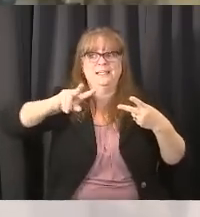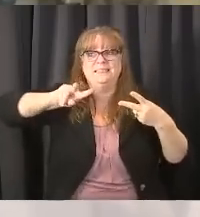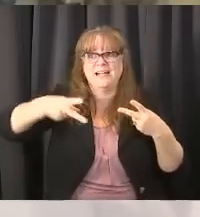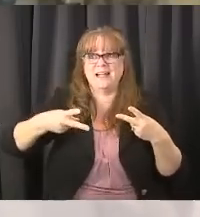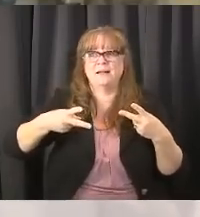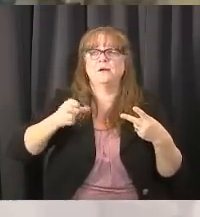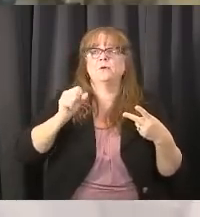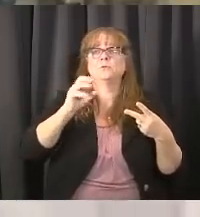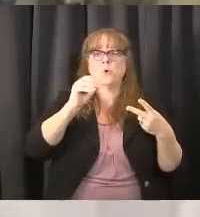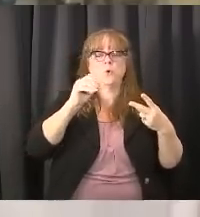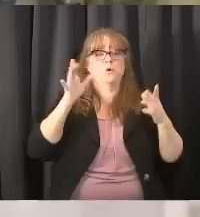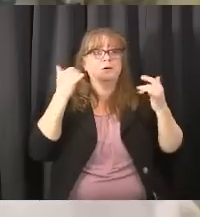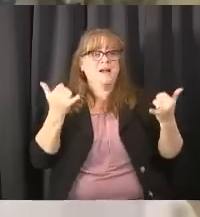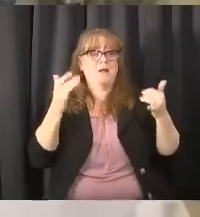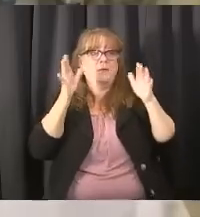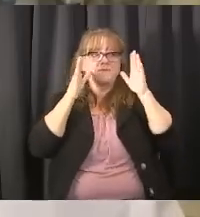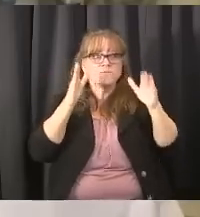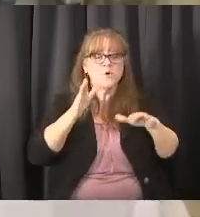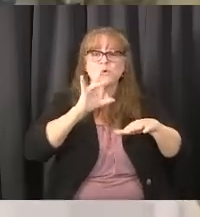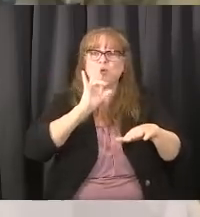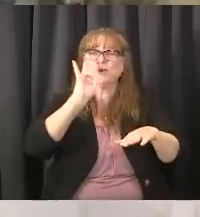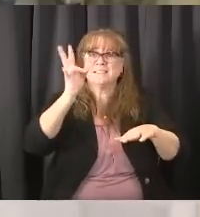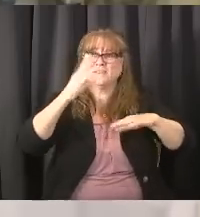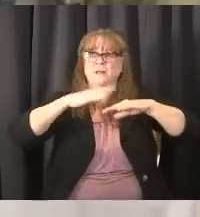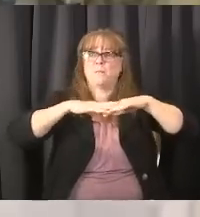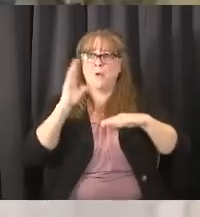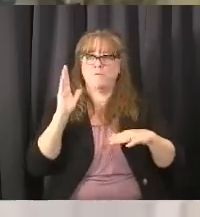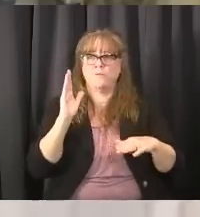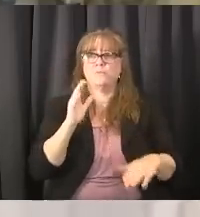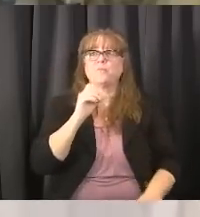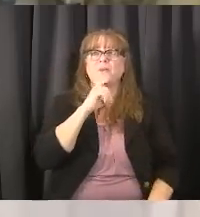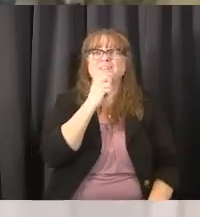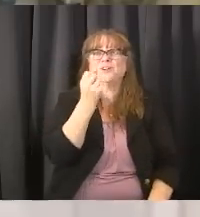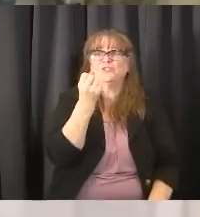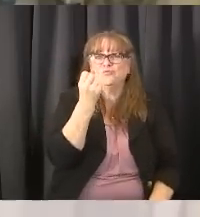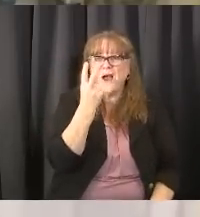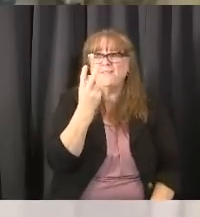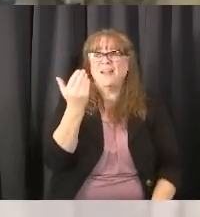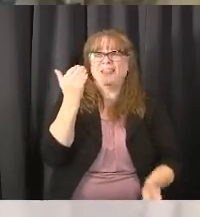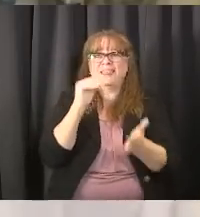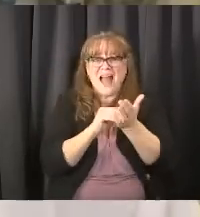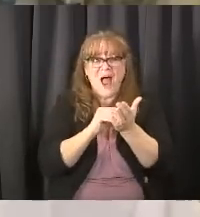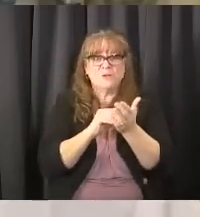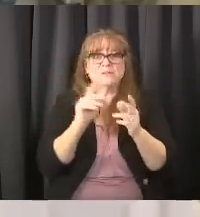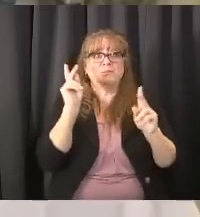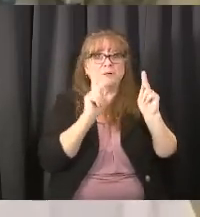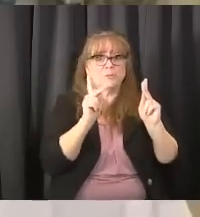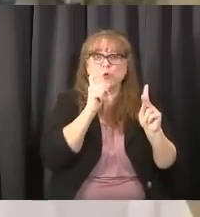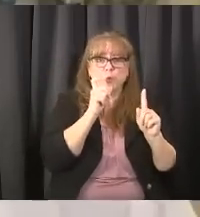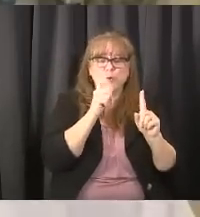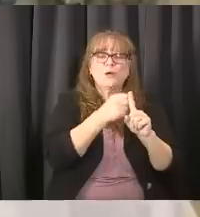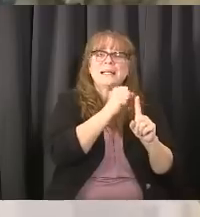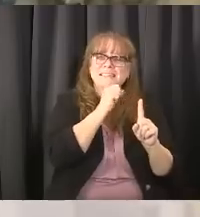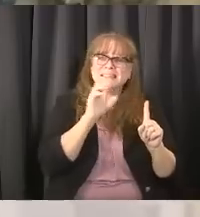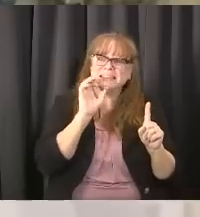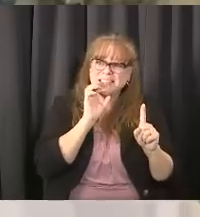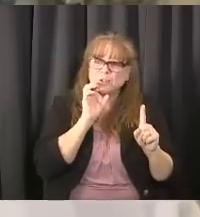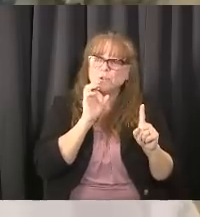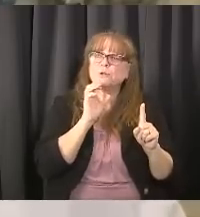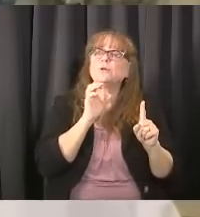the age of 70. I know that people want to know the logistics of how to get vaccinated. As the governor mentioned, if you are a patient